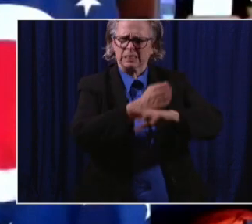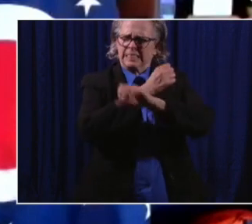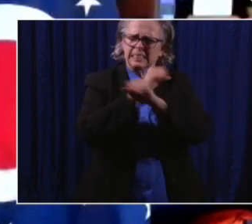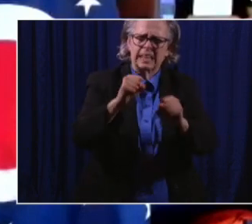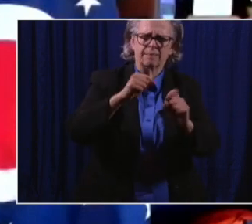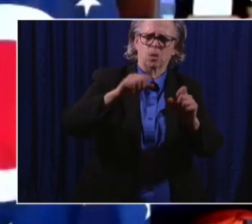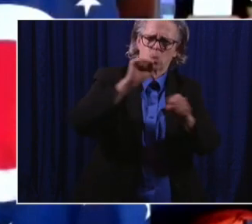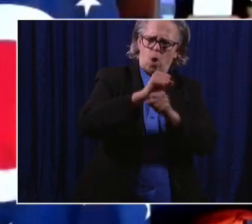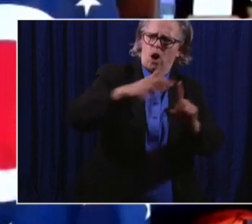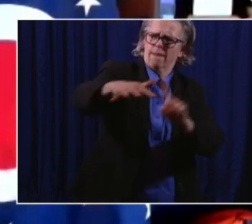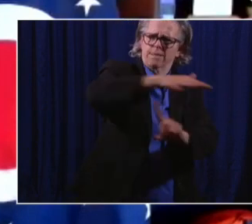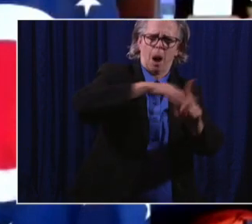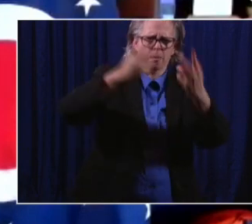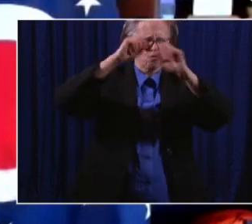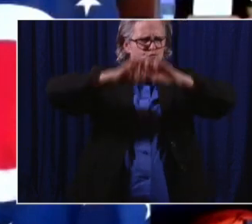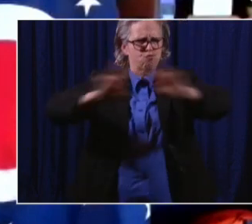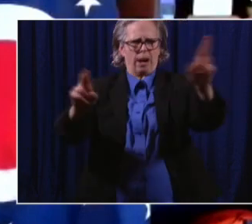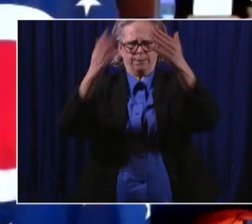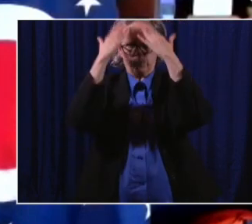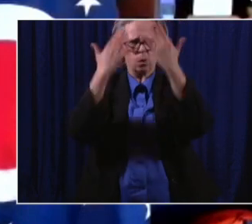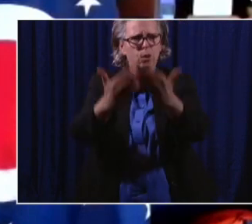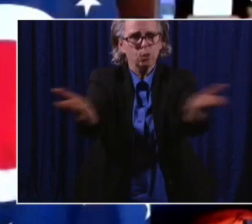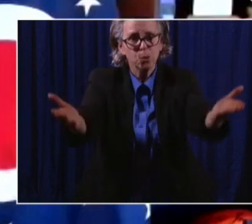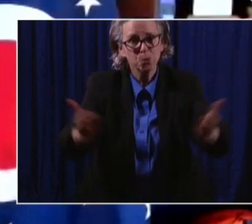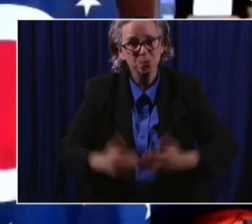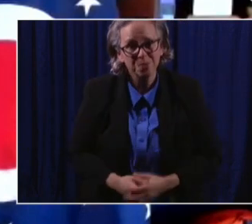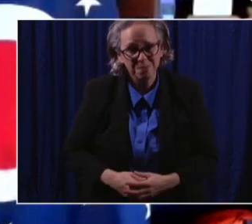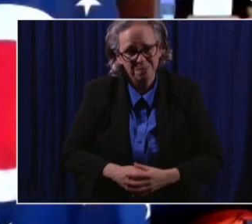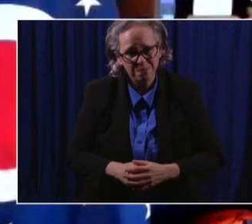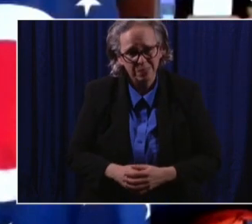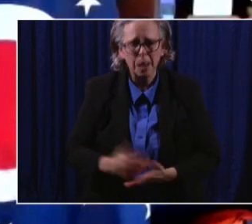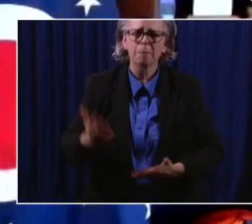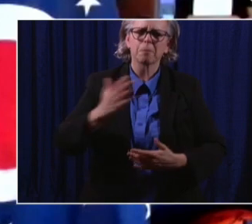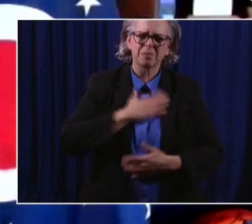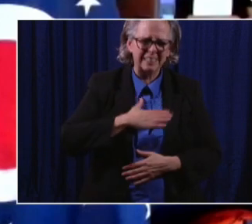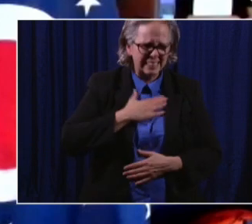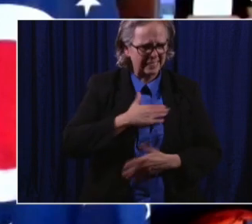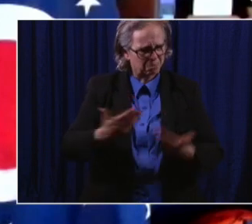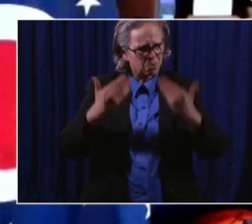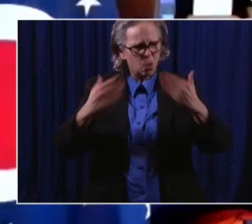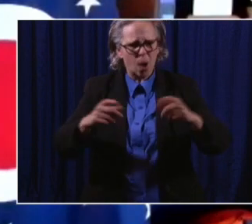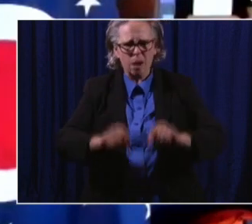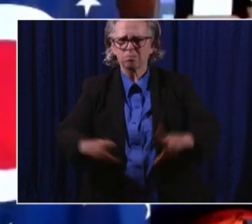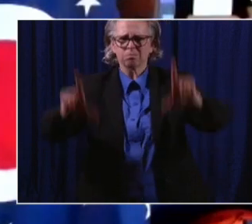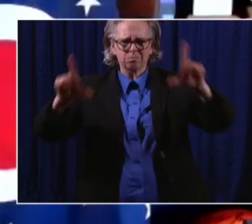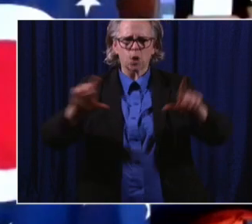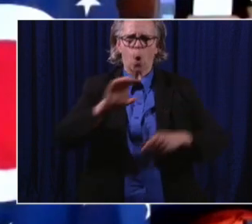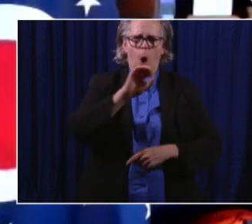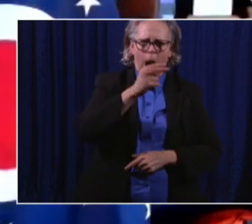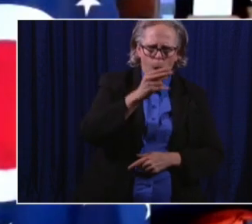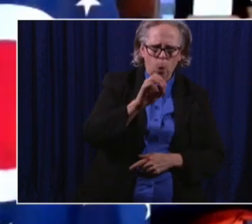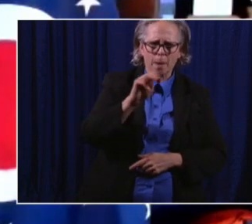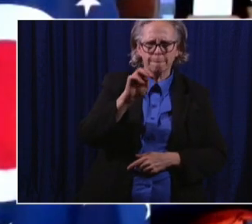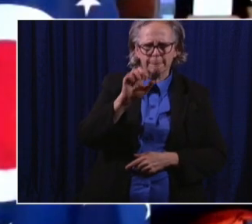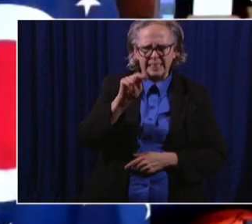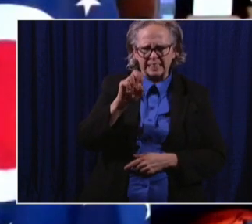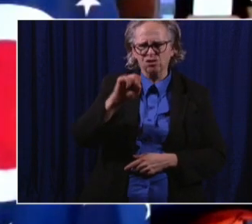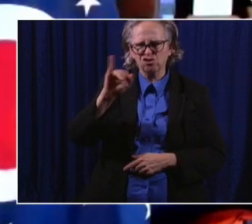to go to work. So use Ohio Means Jobs as a resource for you to help you get your